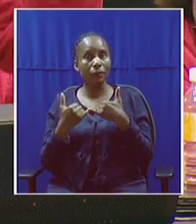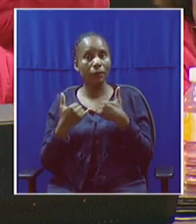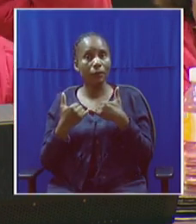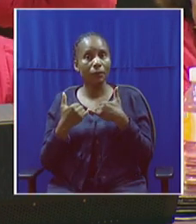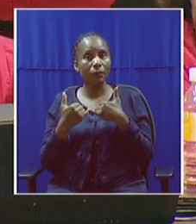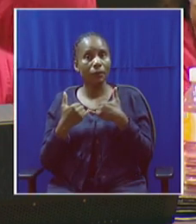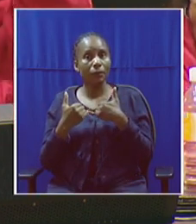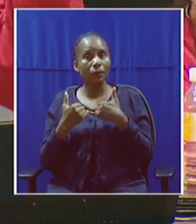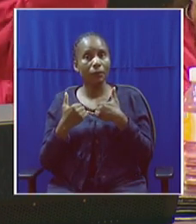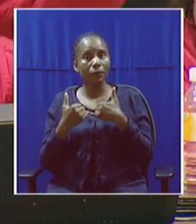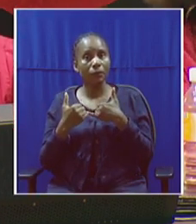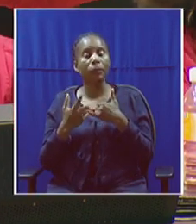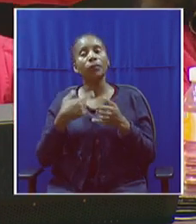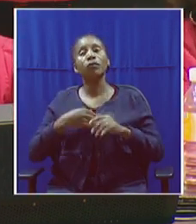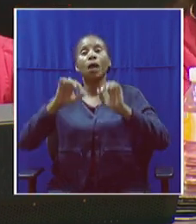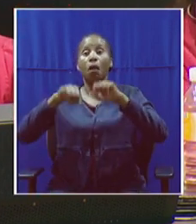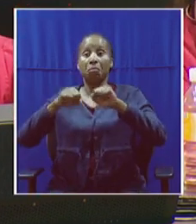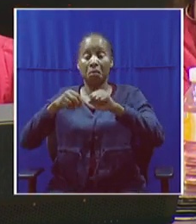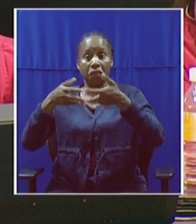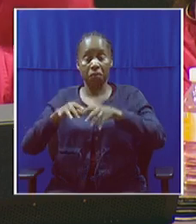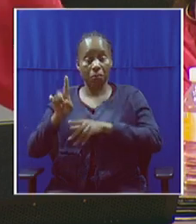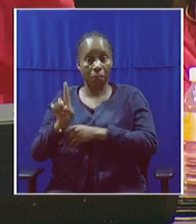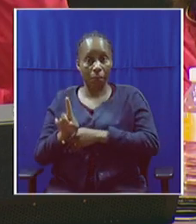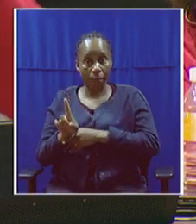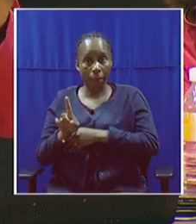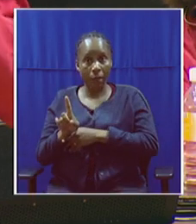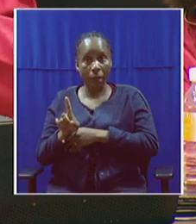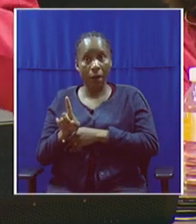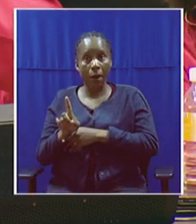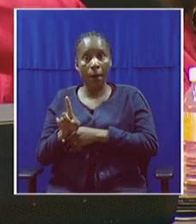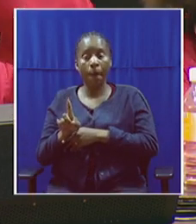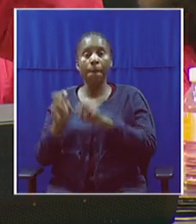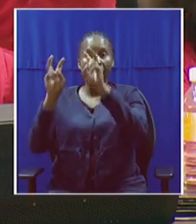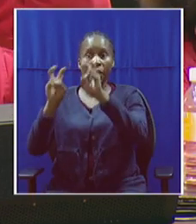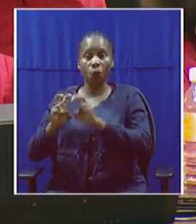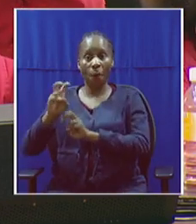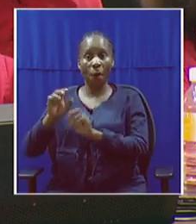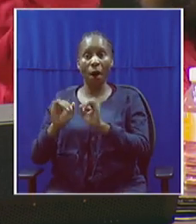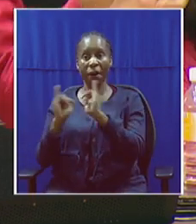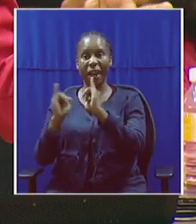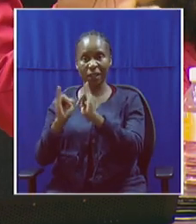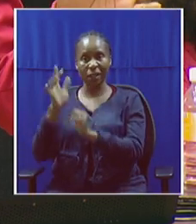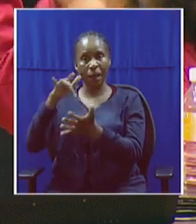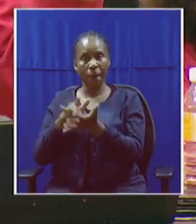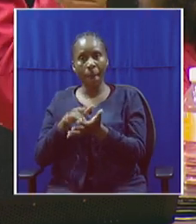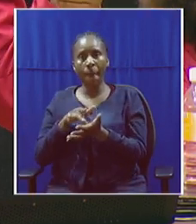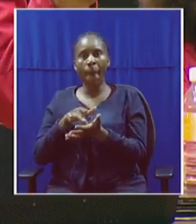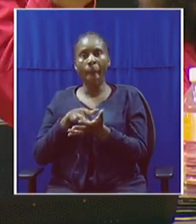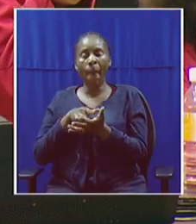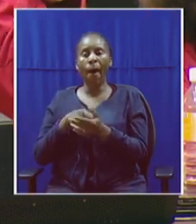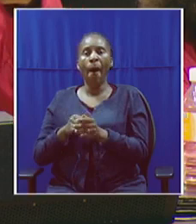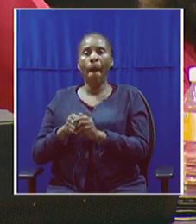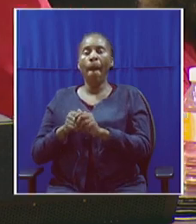Minister we agreed that at the center of escoms Crisis is this a power pchas agreement